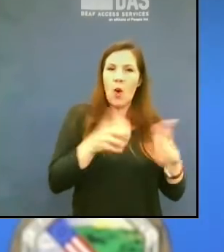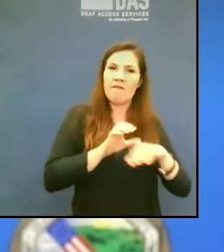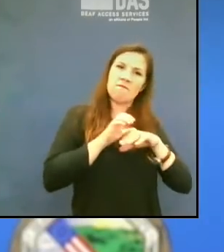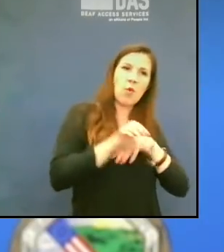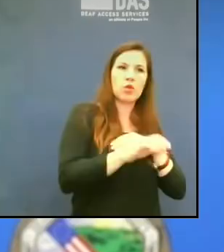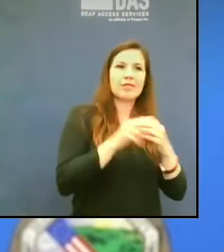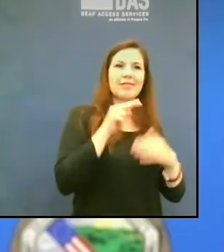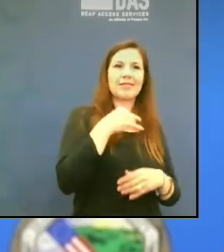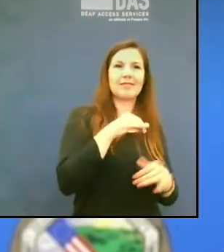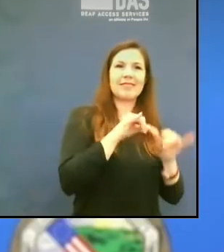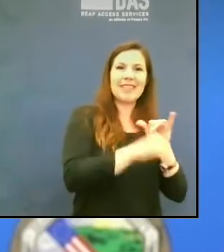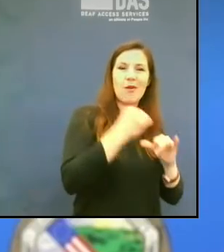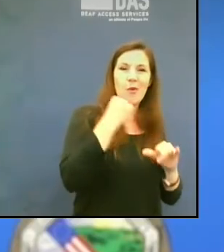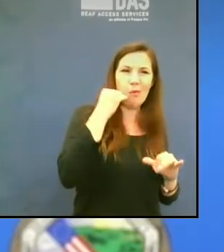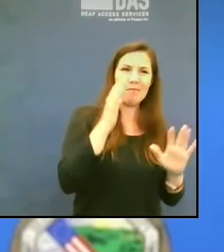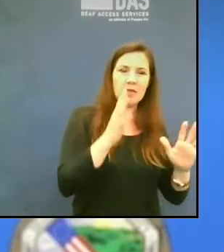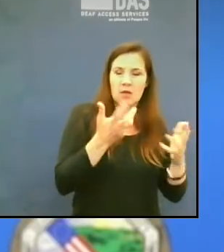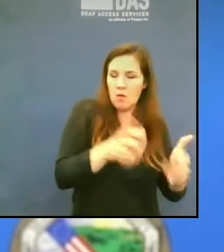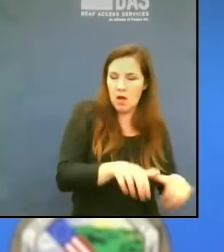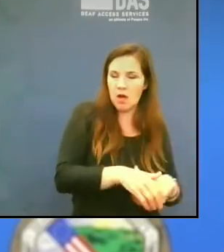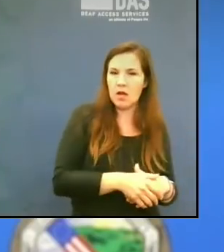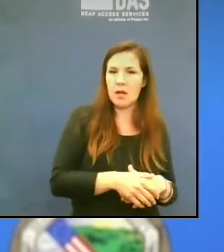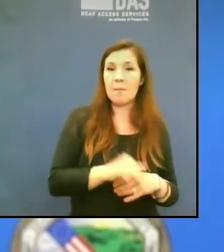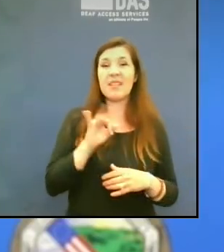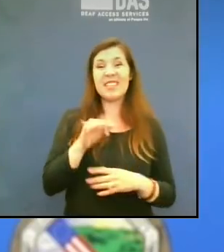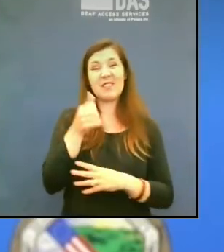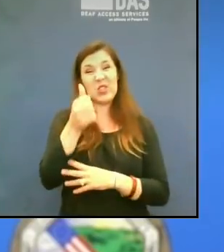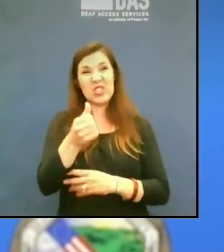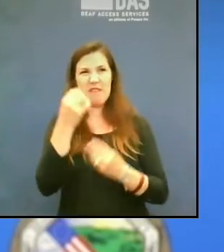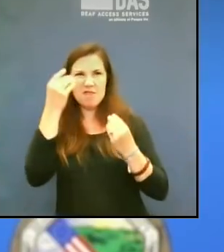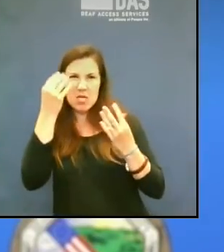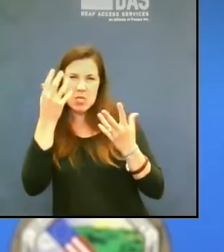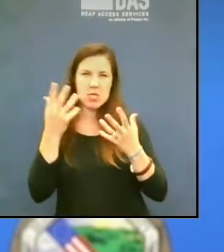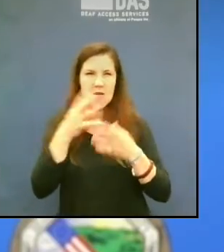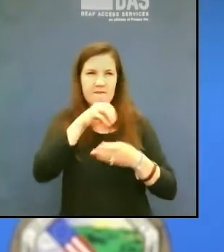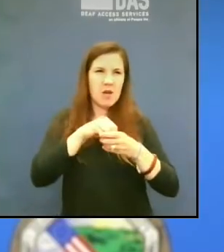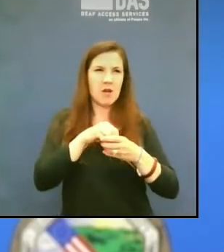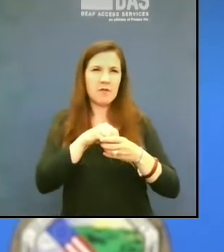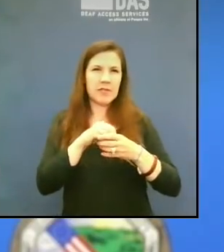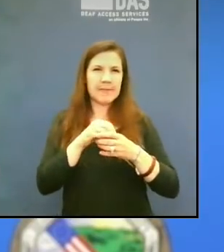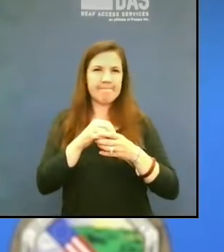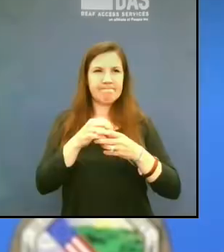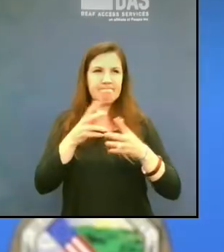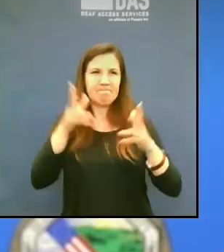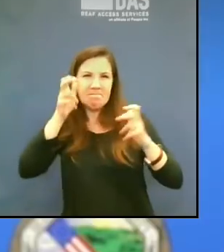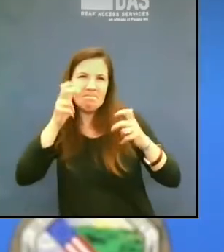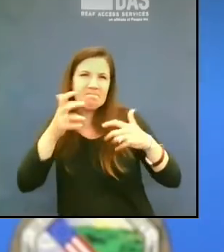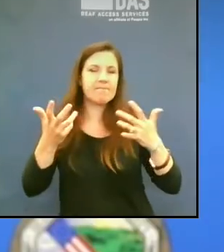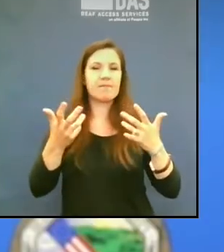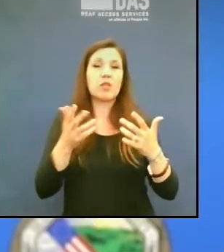we also want people to understand if you're involved in thinking about criminal mischief, you're going to run into a lot of police tonight anyway.